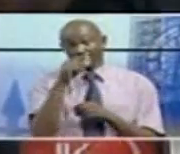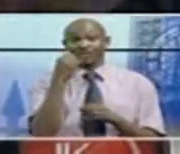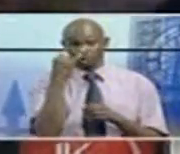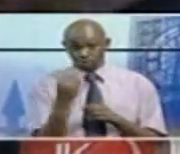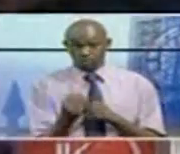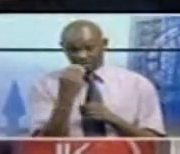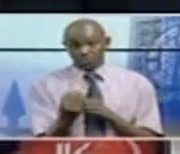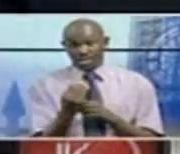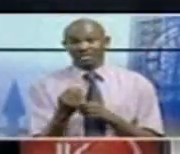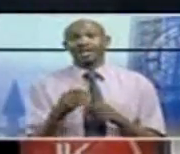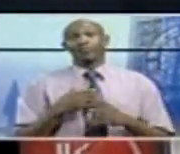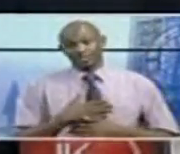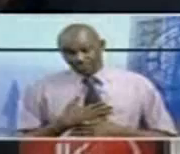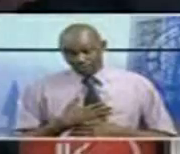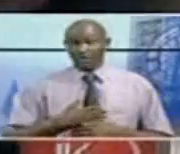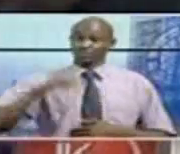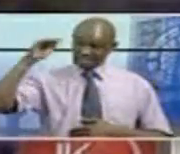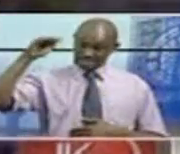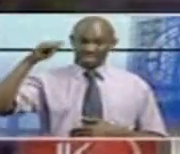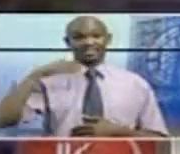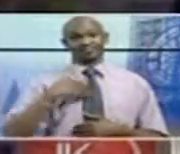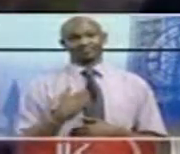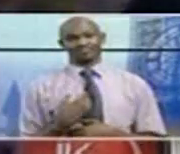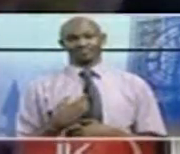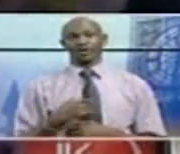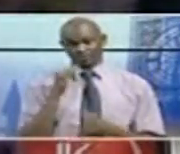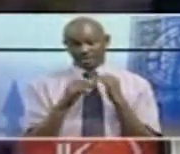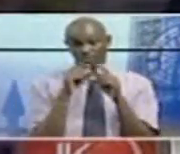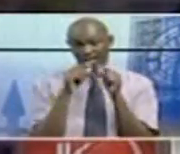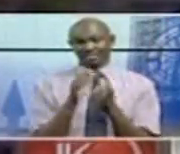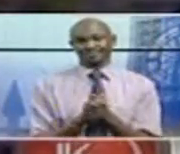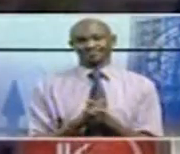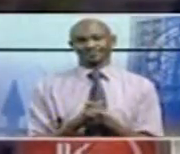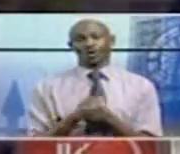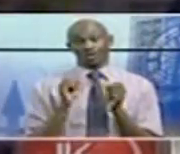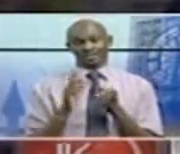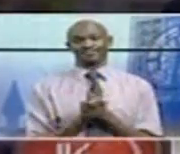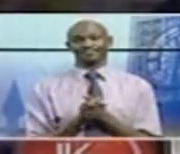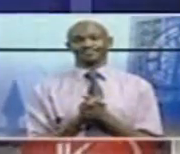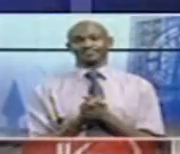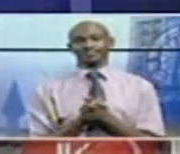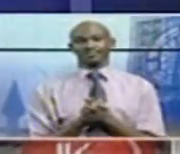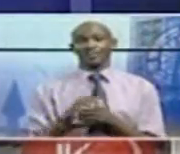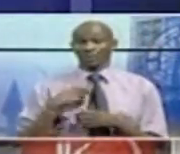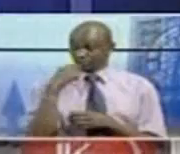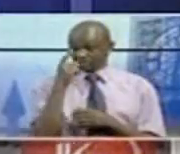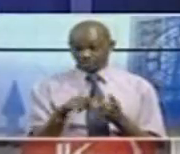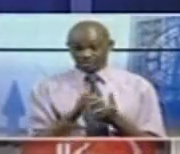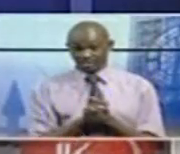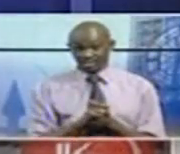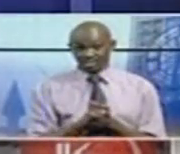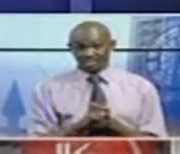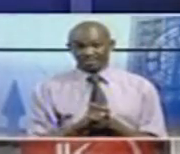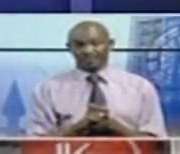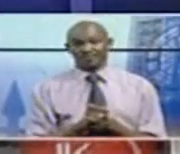of the two. So Mheshimiwa, since you're the senior of the two, you get the final word. Well, let me say this. We are